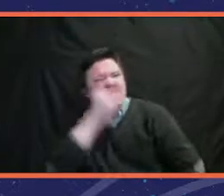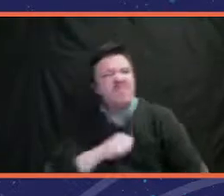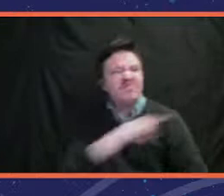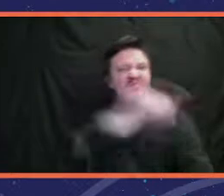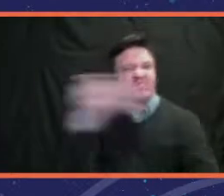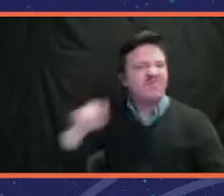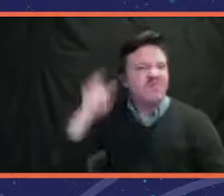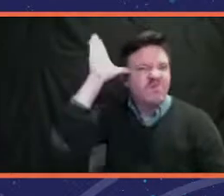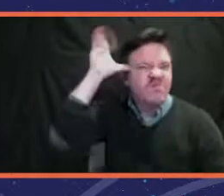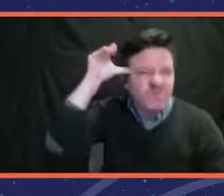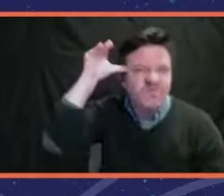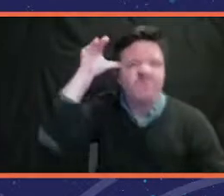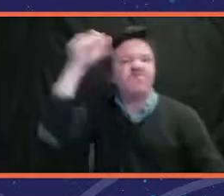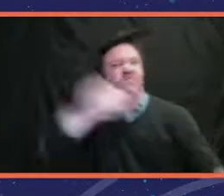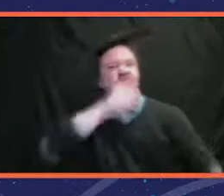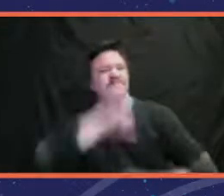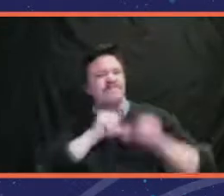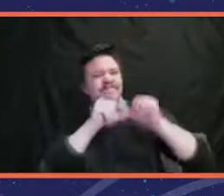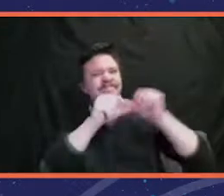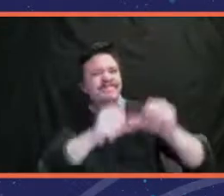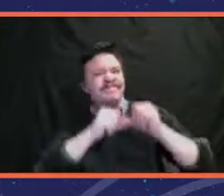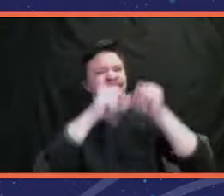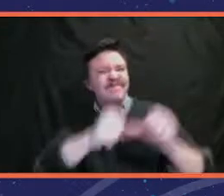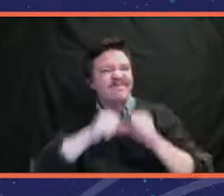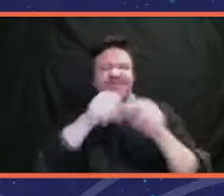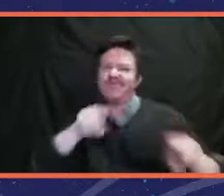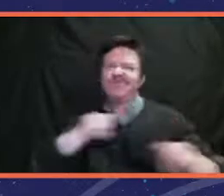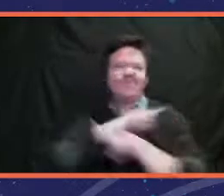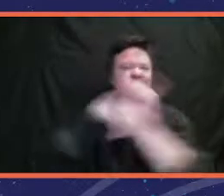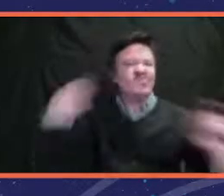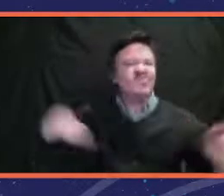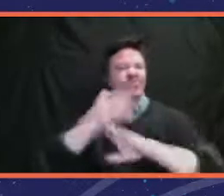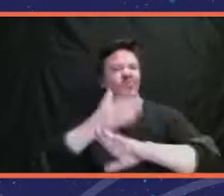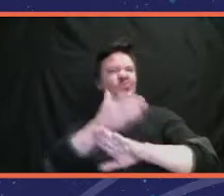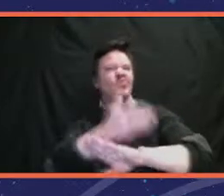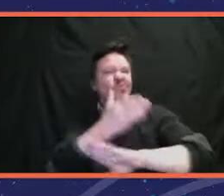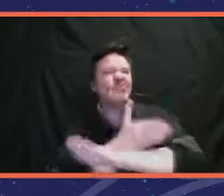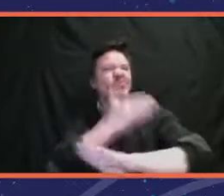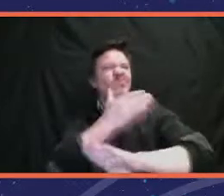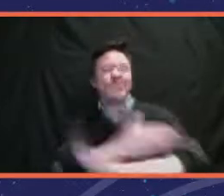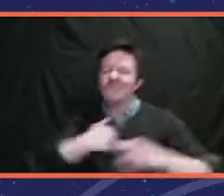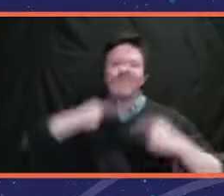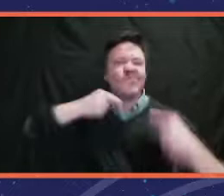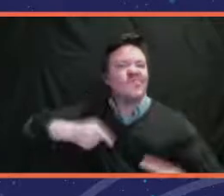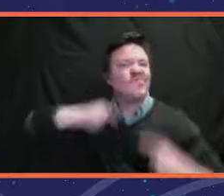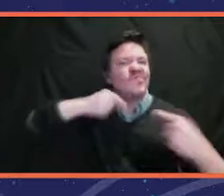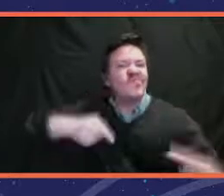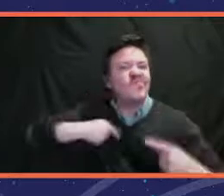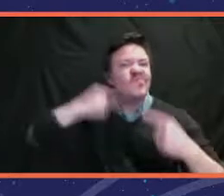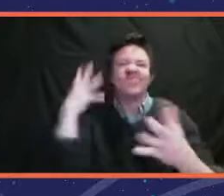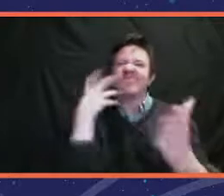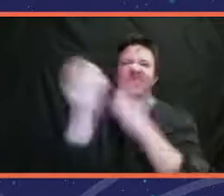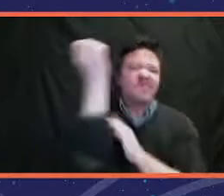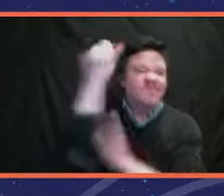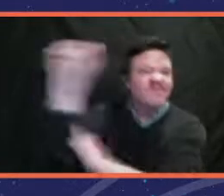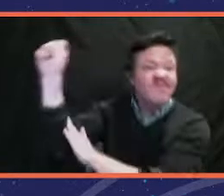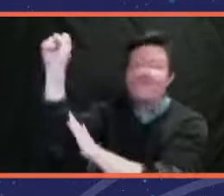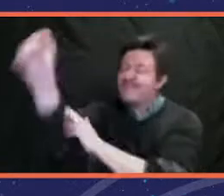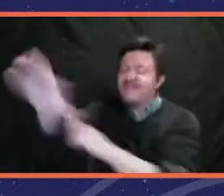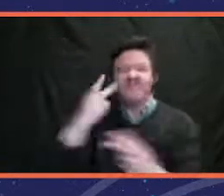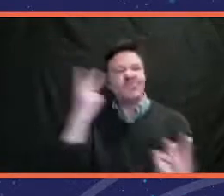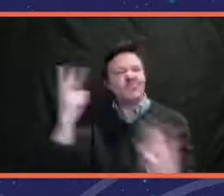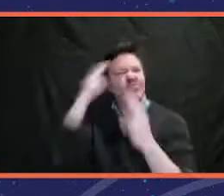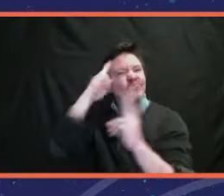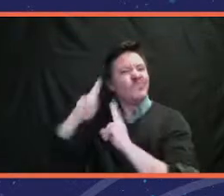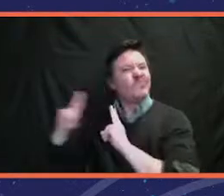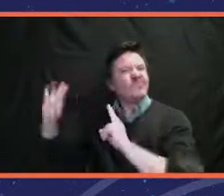cages. Now I'm pacing, they based in nothing, and Nathan, what they did, so y'all, I'm playing, they in me, and I'm praying, I'm just laying their courage up in my day and my life and repaying.